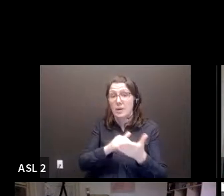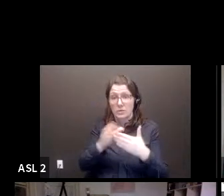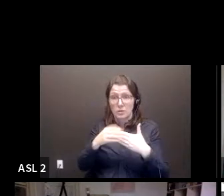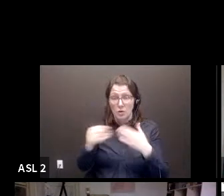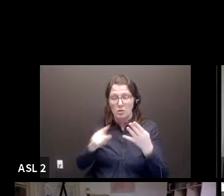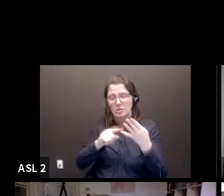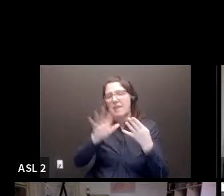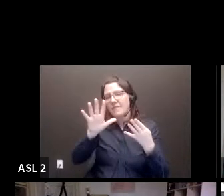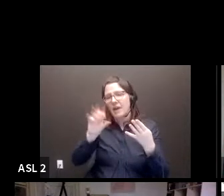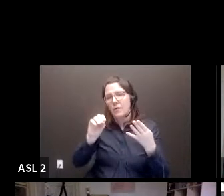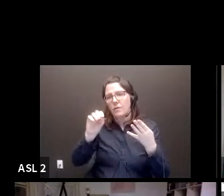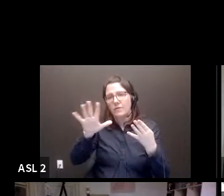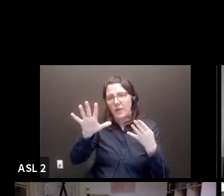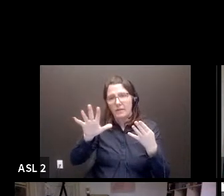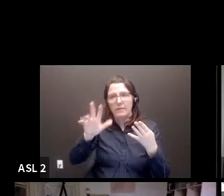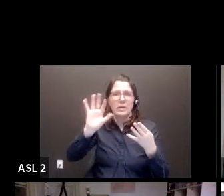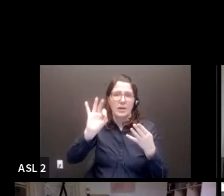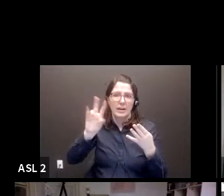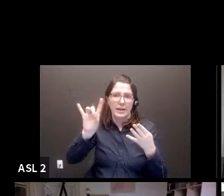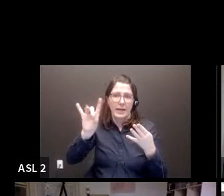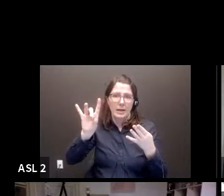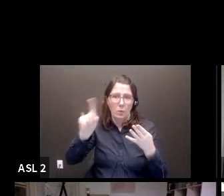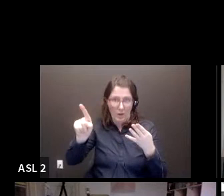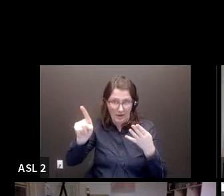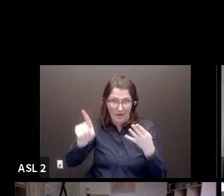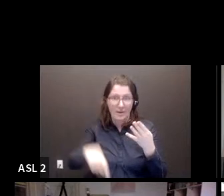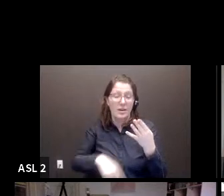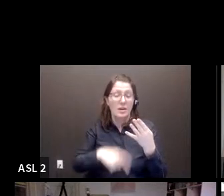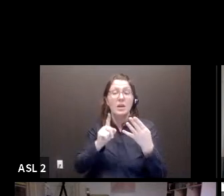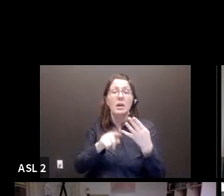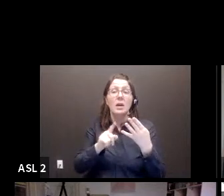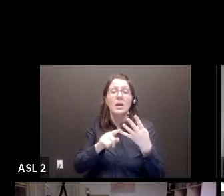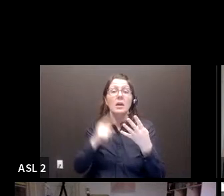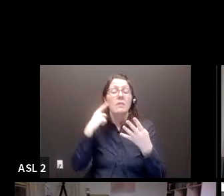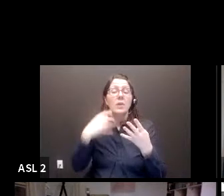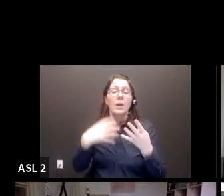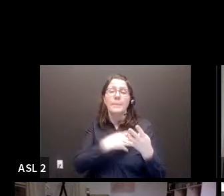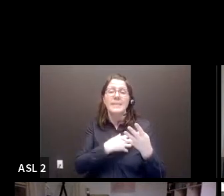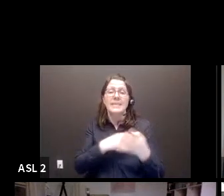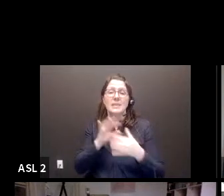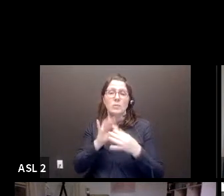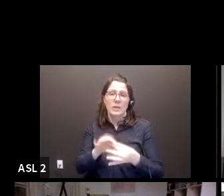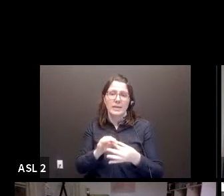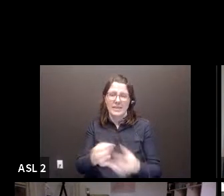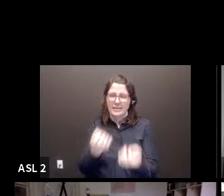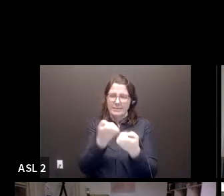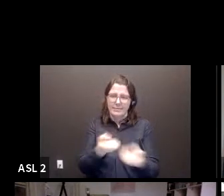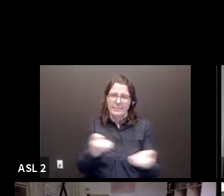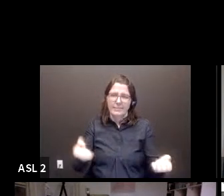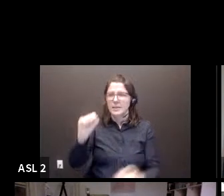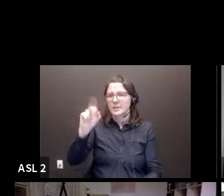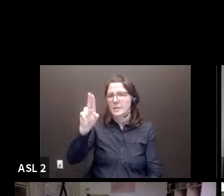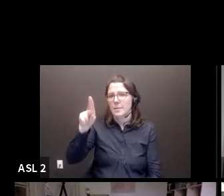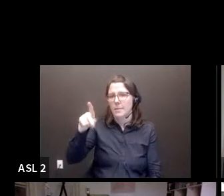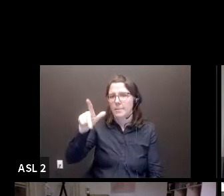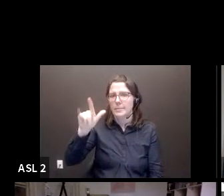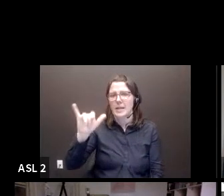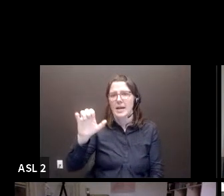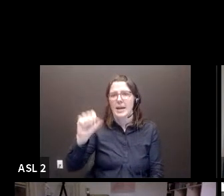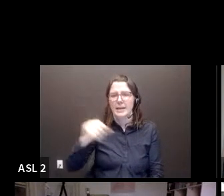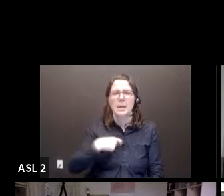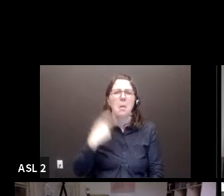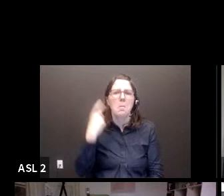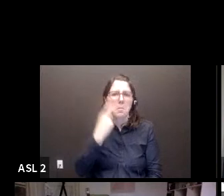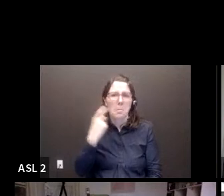505 981 is slated slated for police related supplies and again that's just an area i'm looking for more